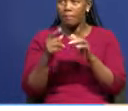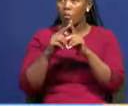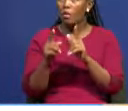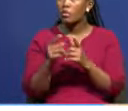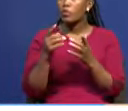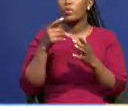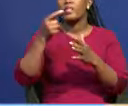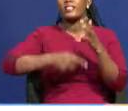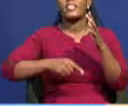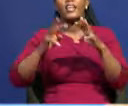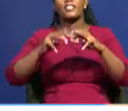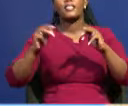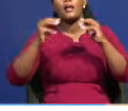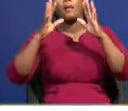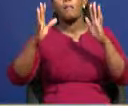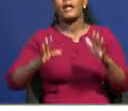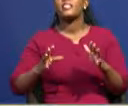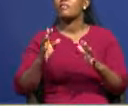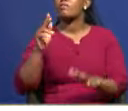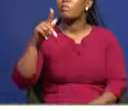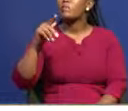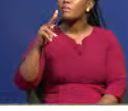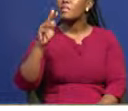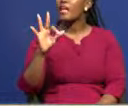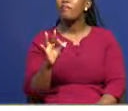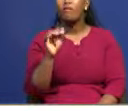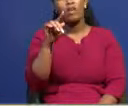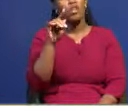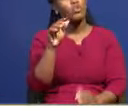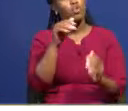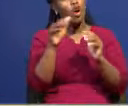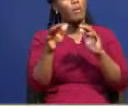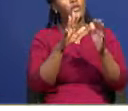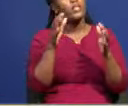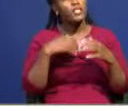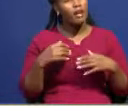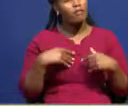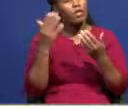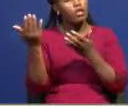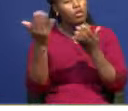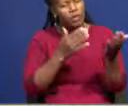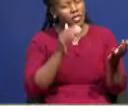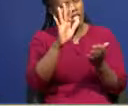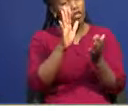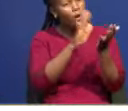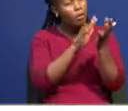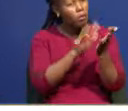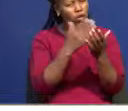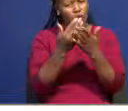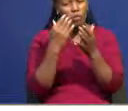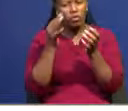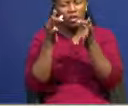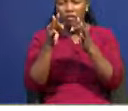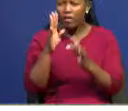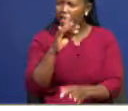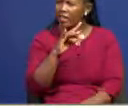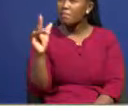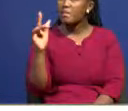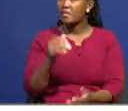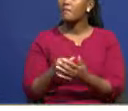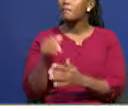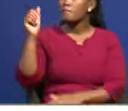the tax manager from PKF, have you been had a chance to present your cases before the finance bill? Yes, we did. We had